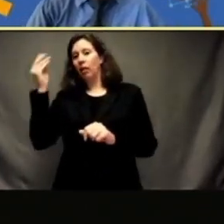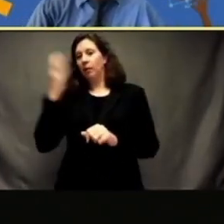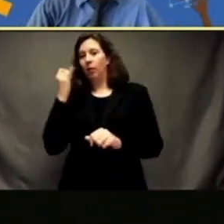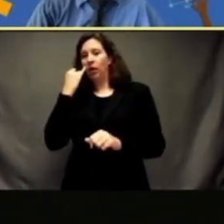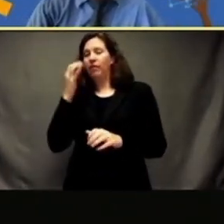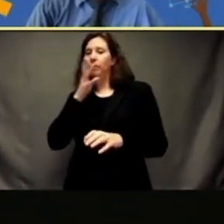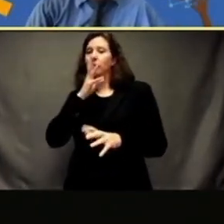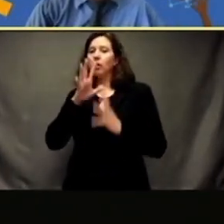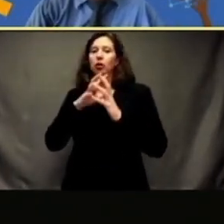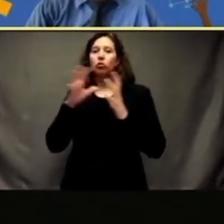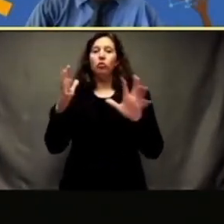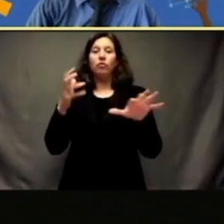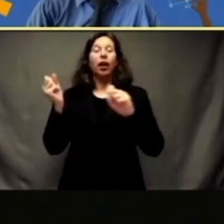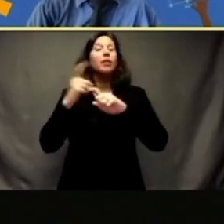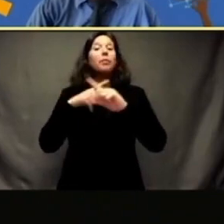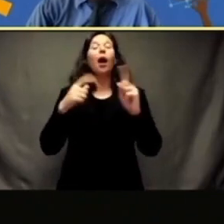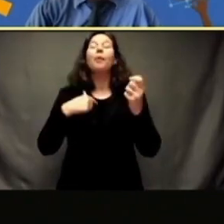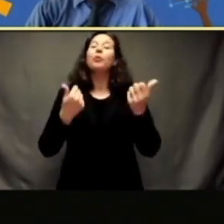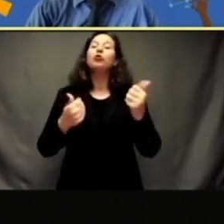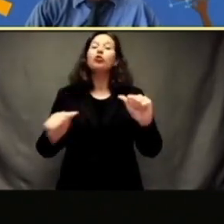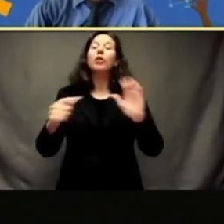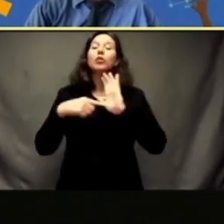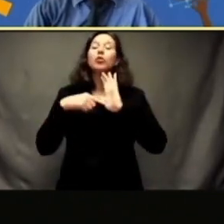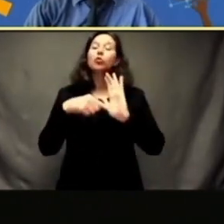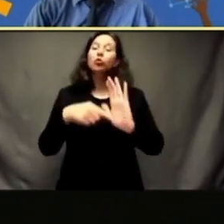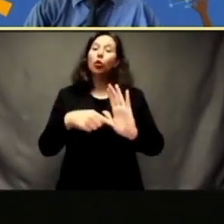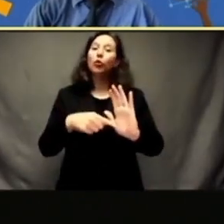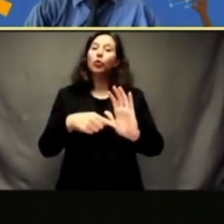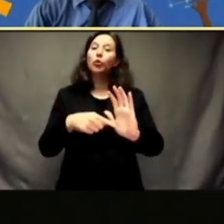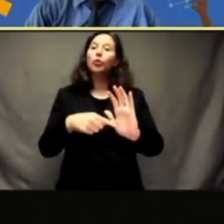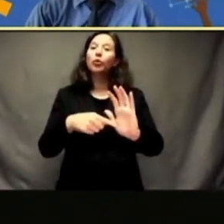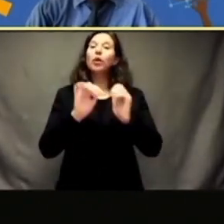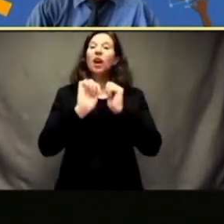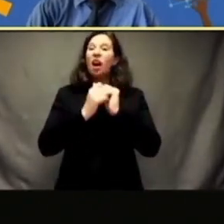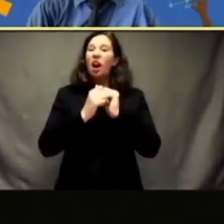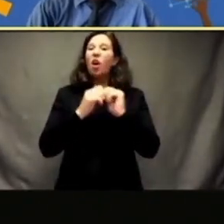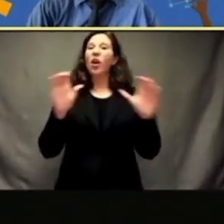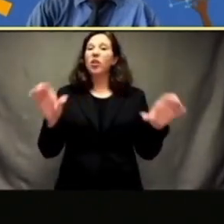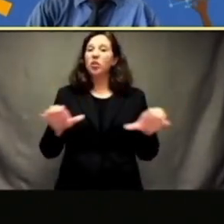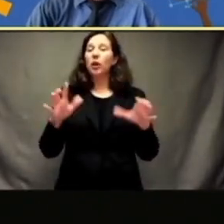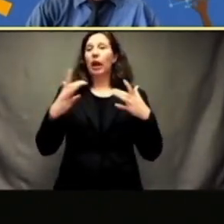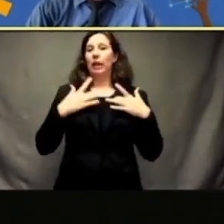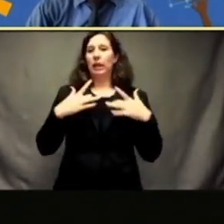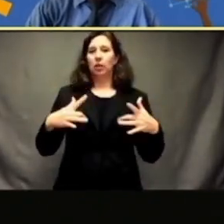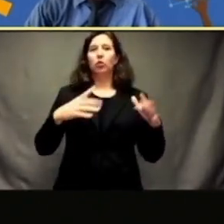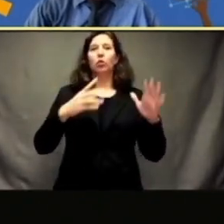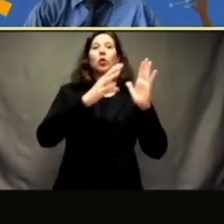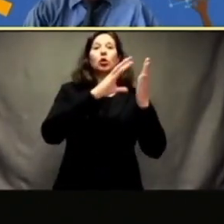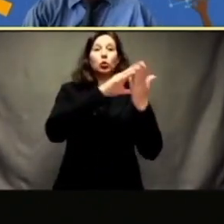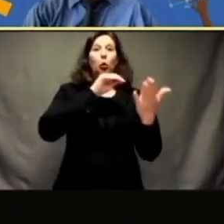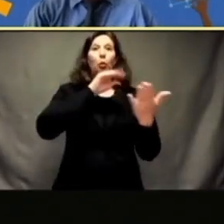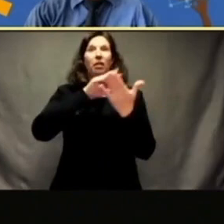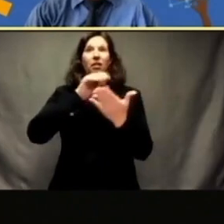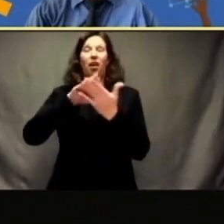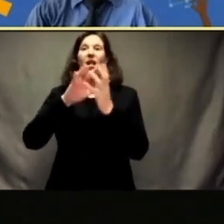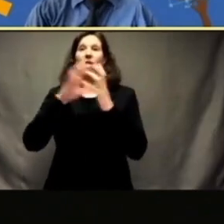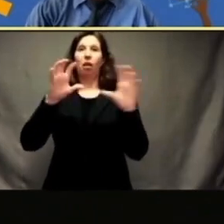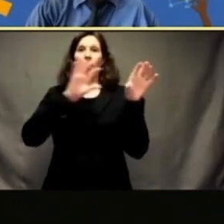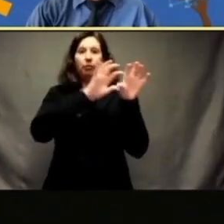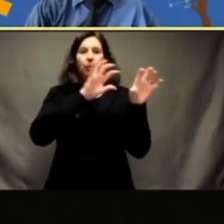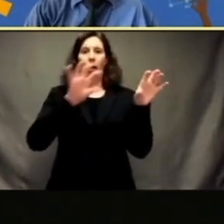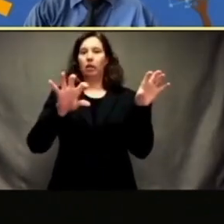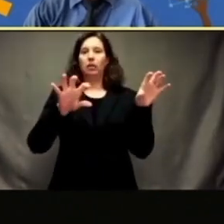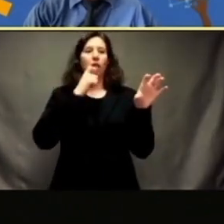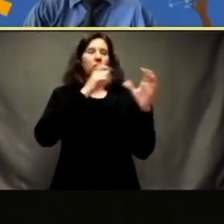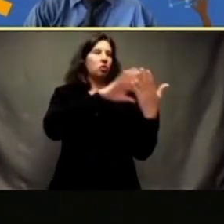I'm going too fast. But I'm going to try to show you the way I actually do this. I tend to duplicate a lot of blocks instead of copying everything from the